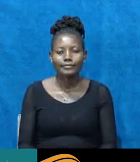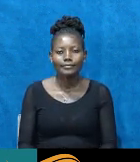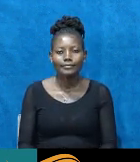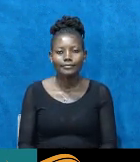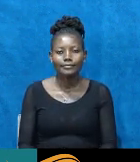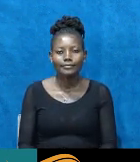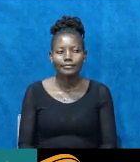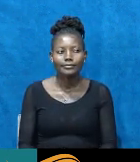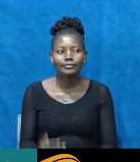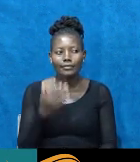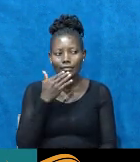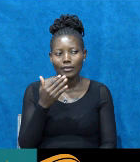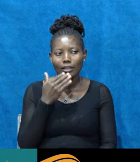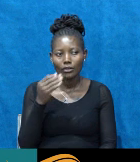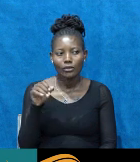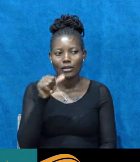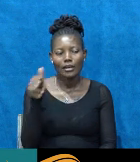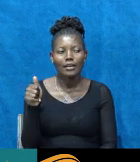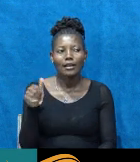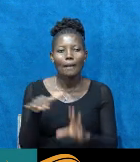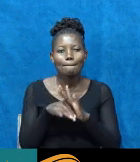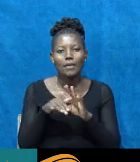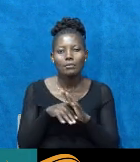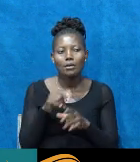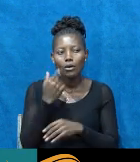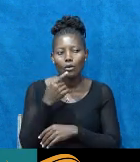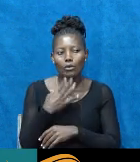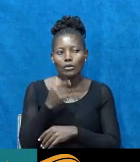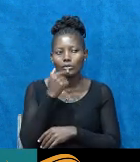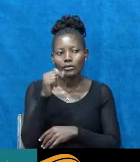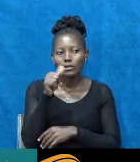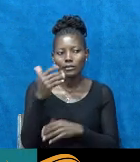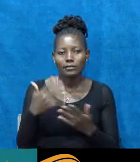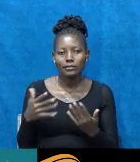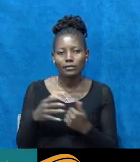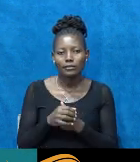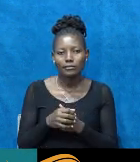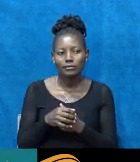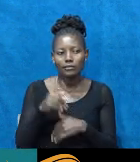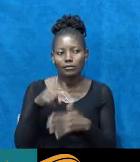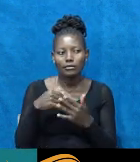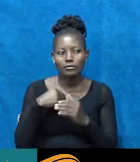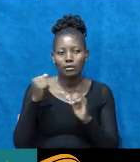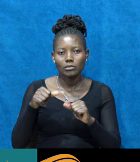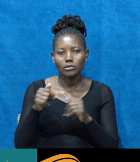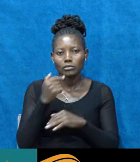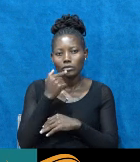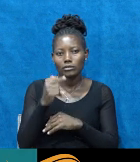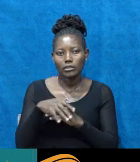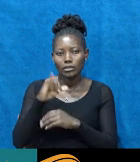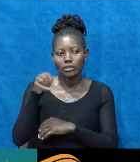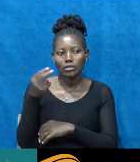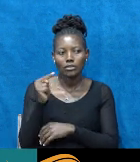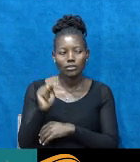presentation. And in case anyone would have a rejoinder, they can be able to reach me from what has been projected. Then we can carry on